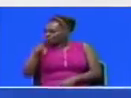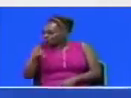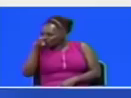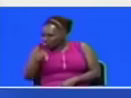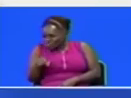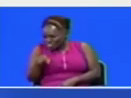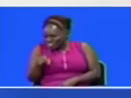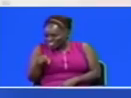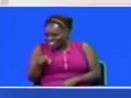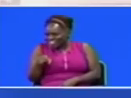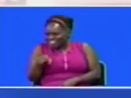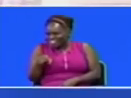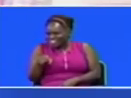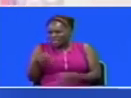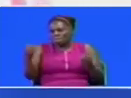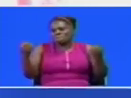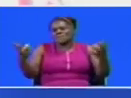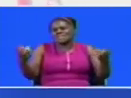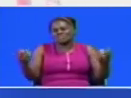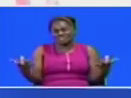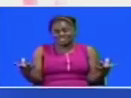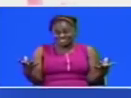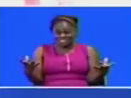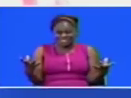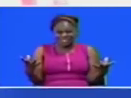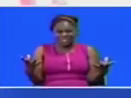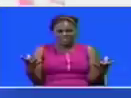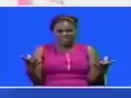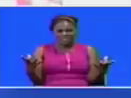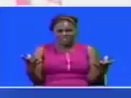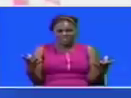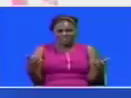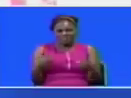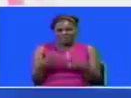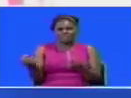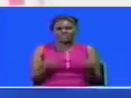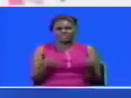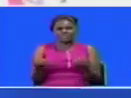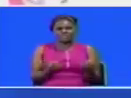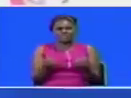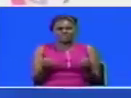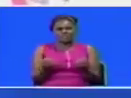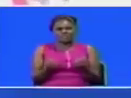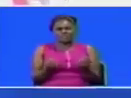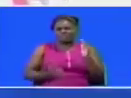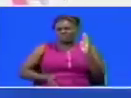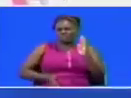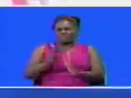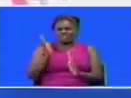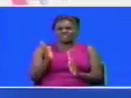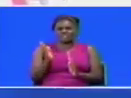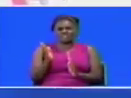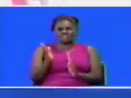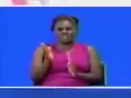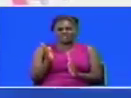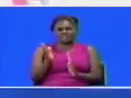are very, very many here, but they are driving very, very fast. And they